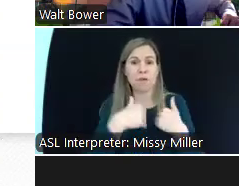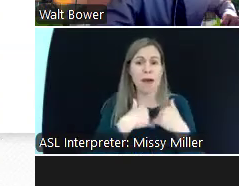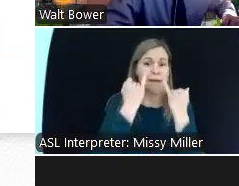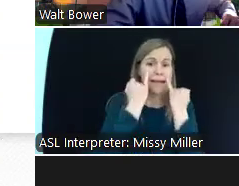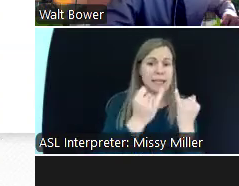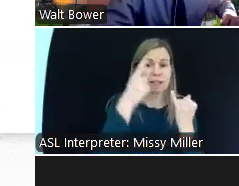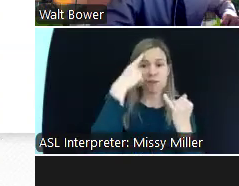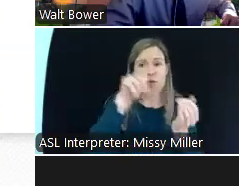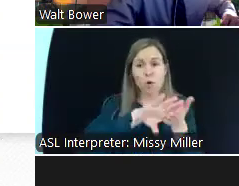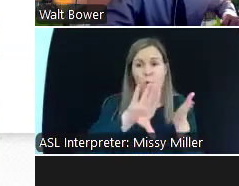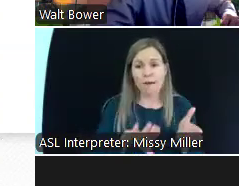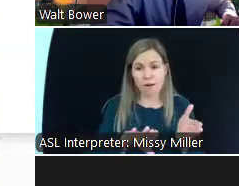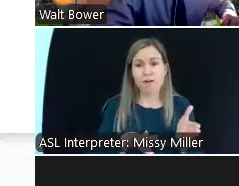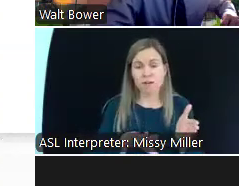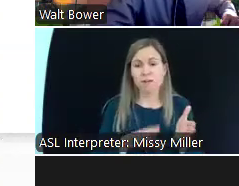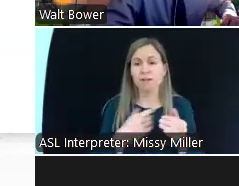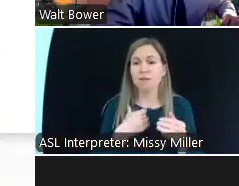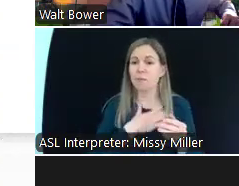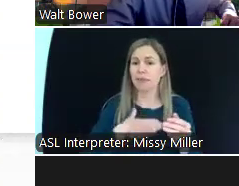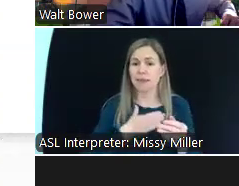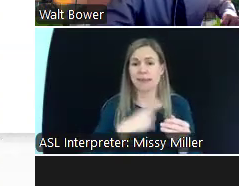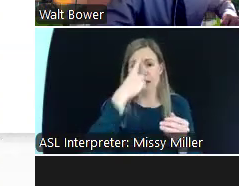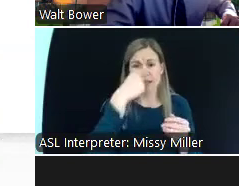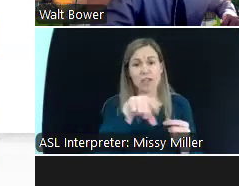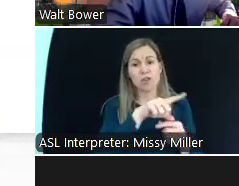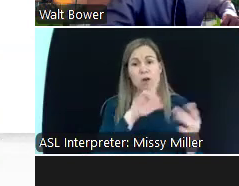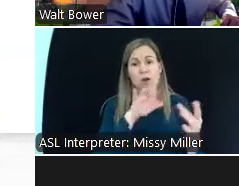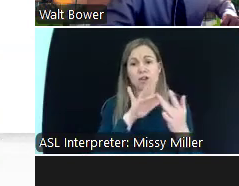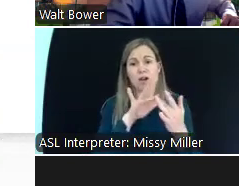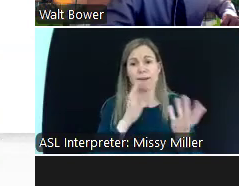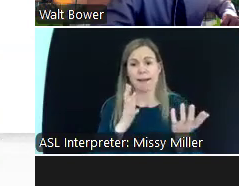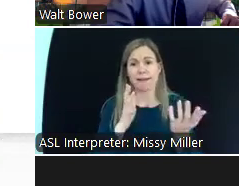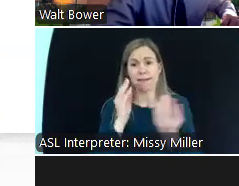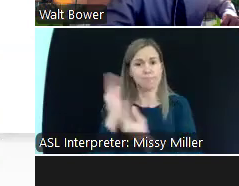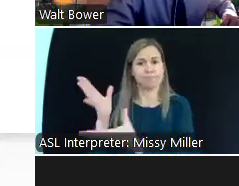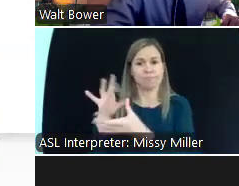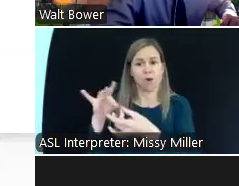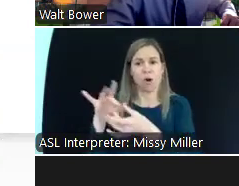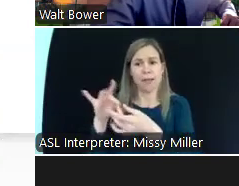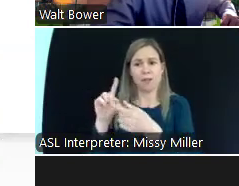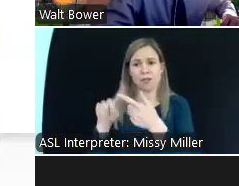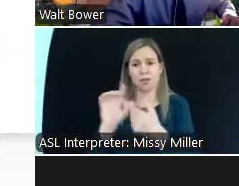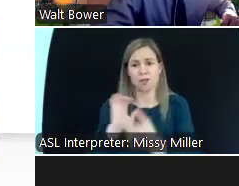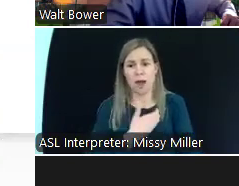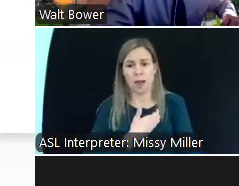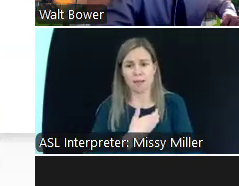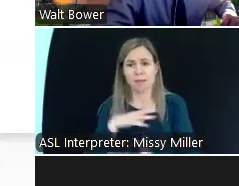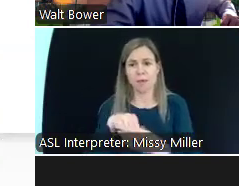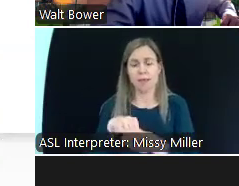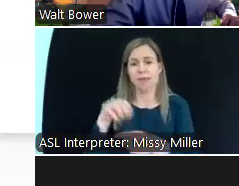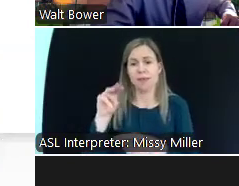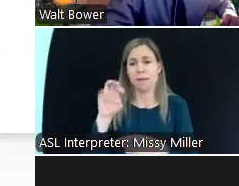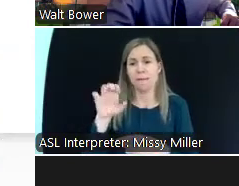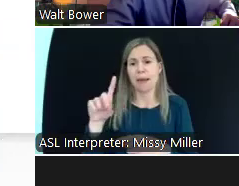waivers, definitely I think that you should reach out and put those comments to us in the Medicaid public comment